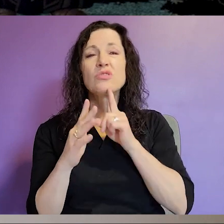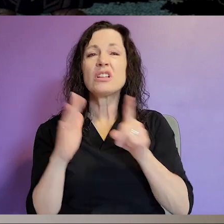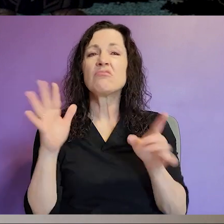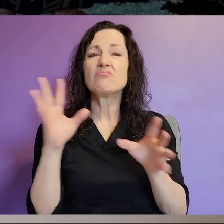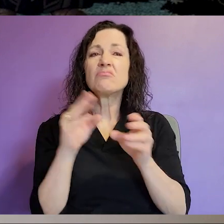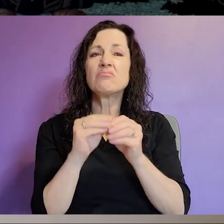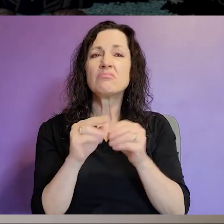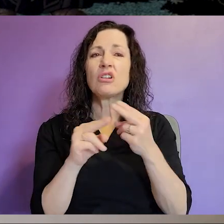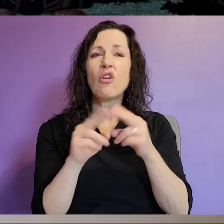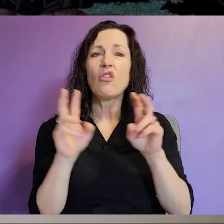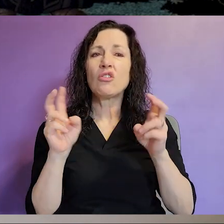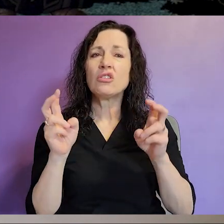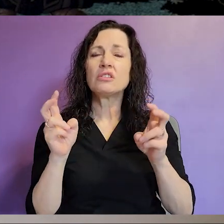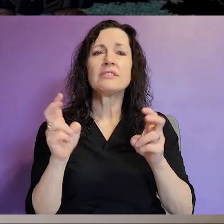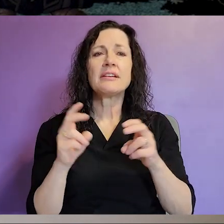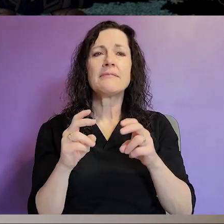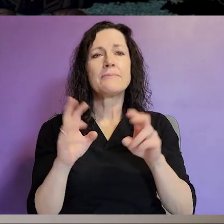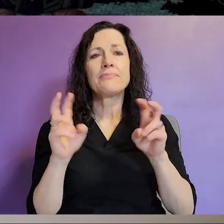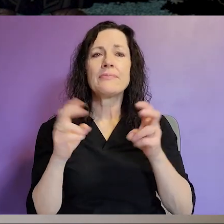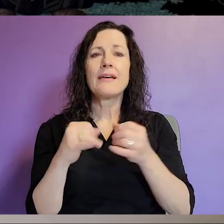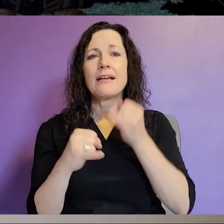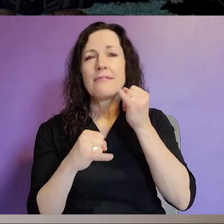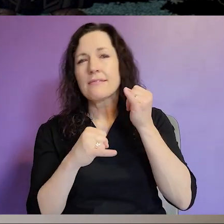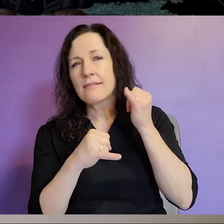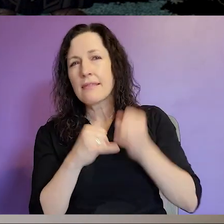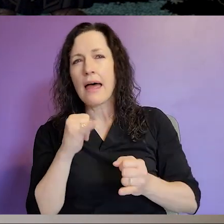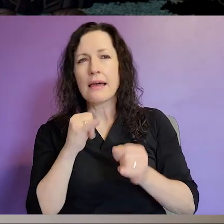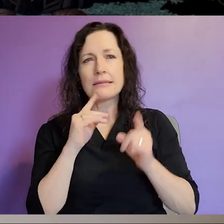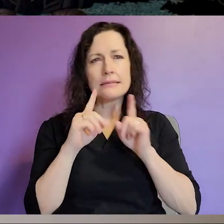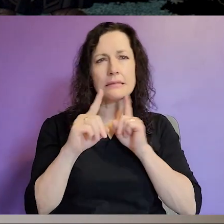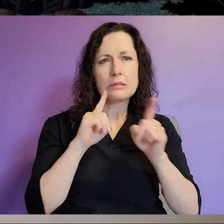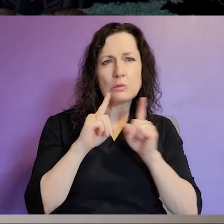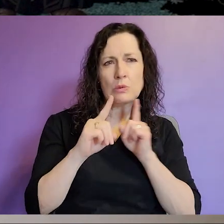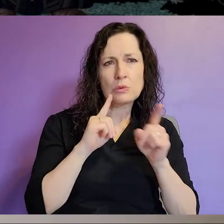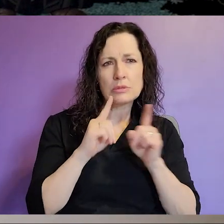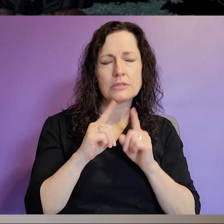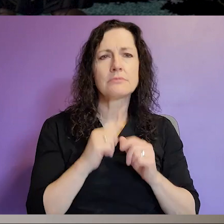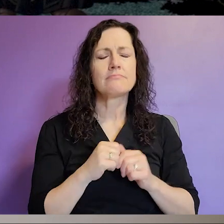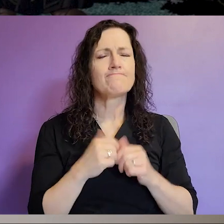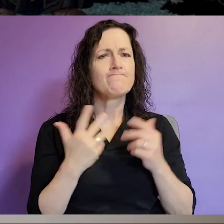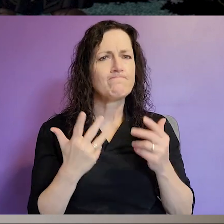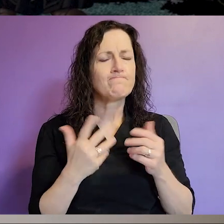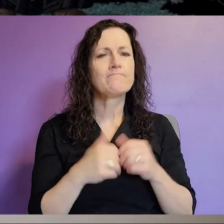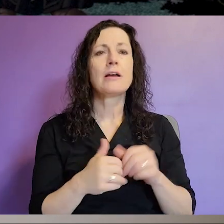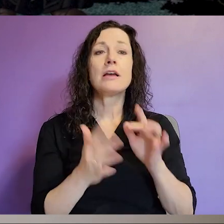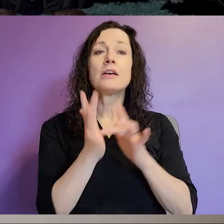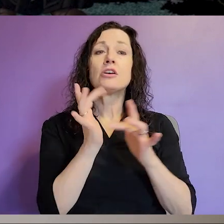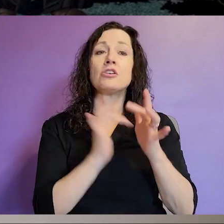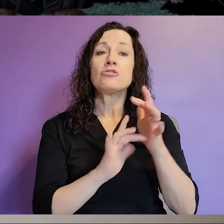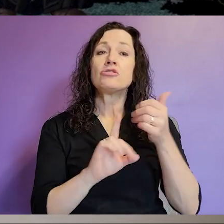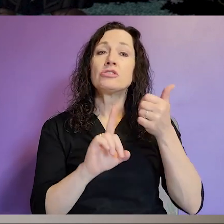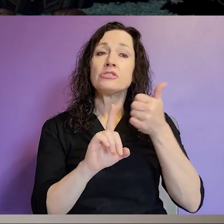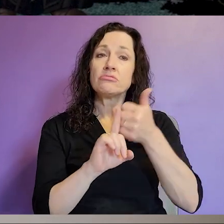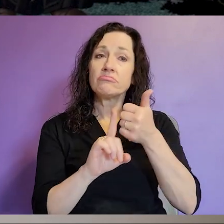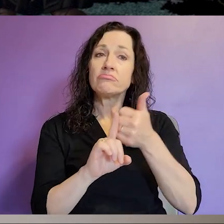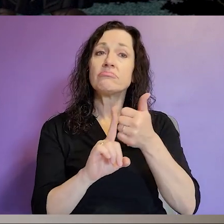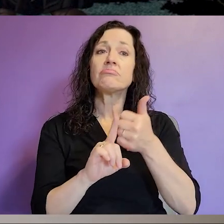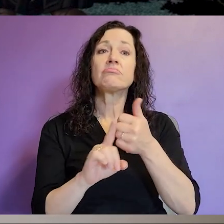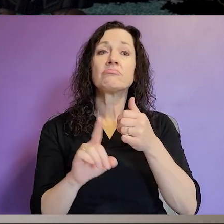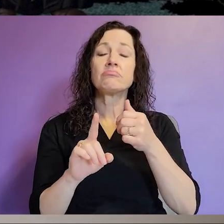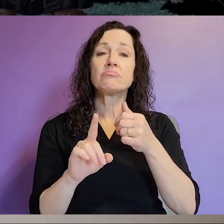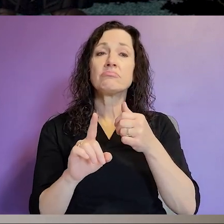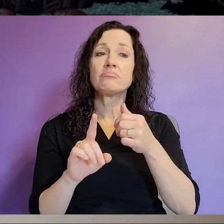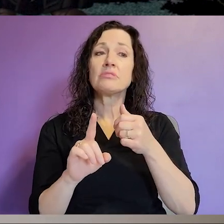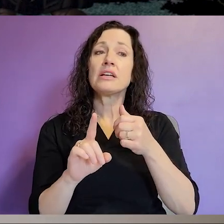section of John's gospel, which is called, excuse me, the Last Discourse. He's speaking,